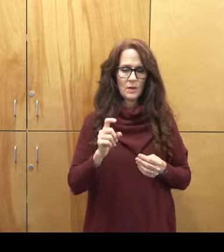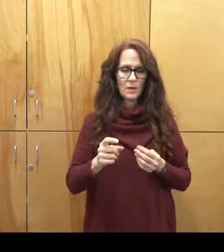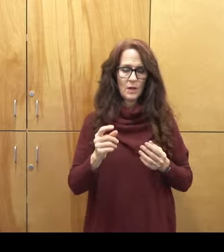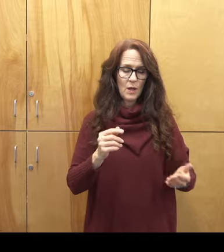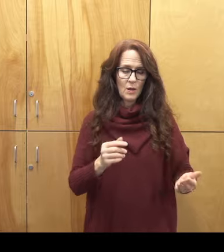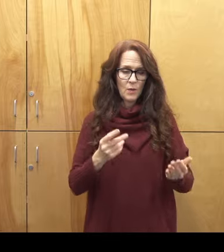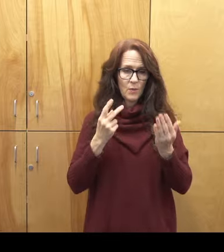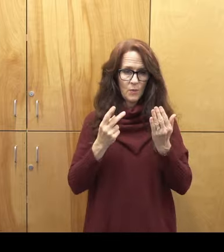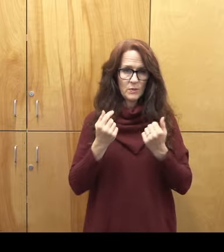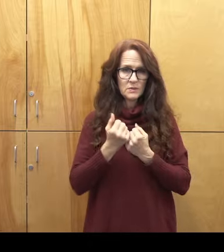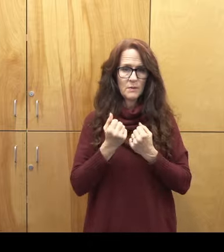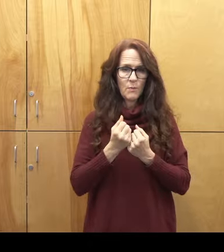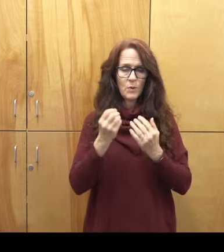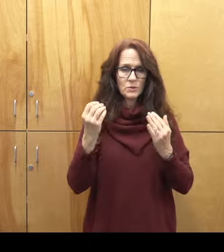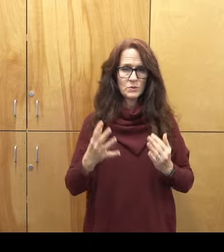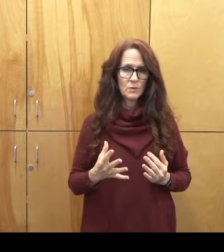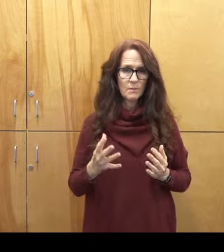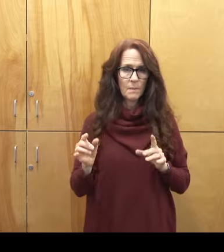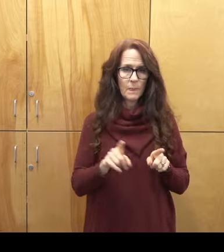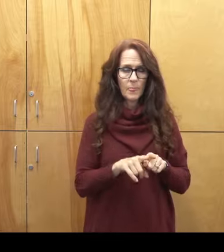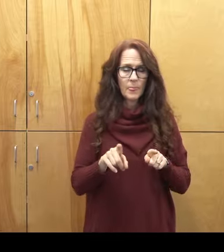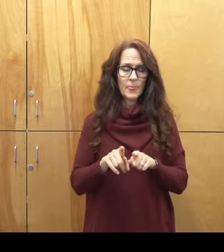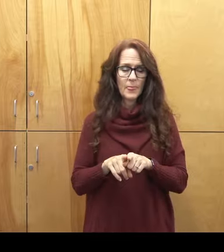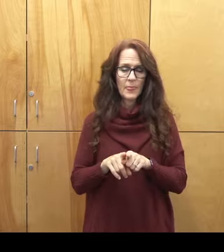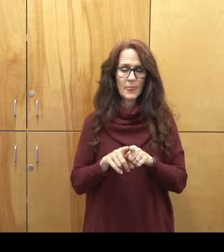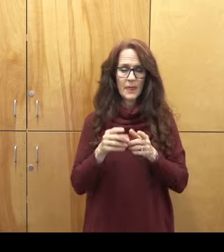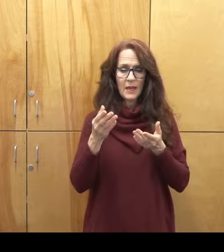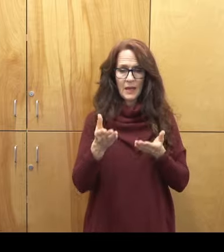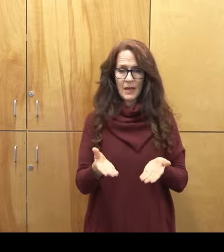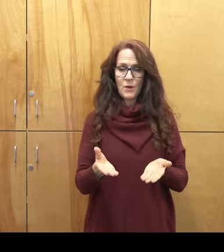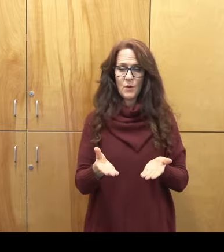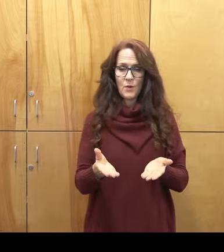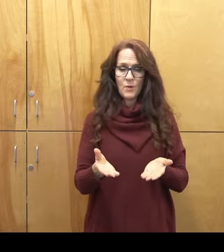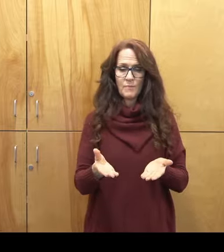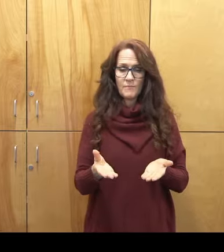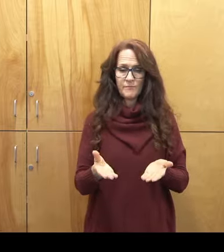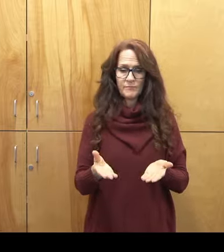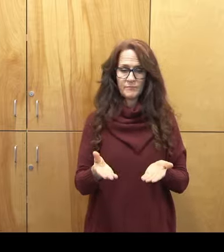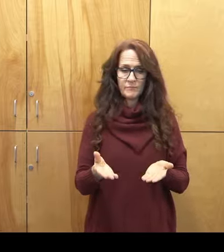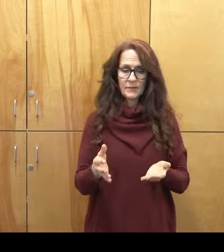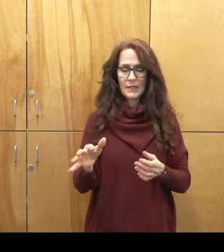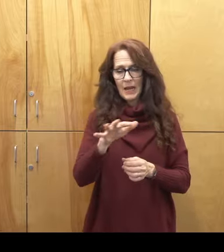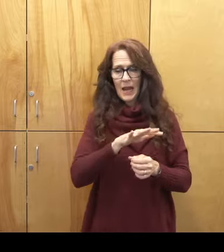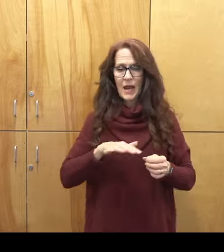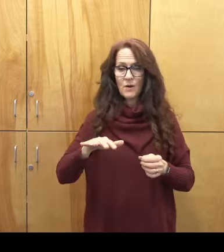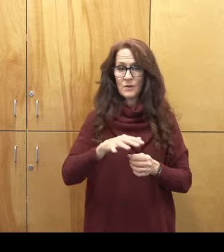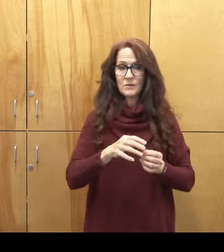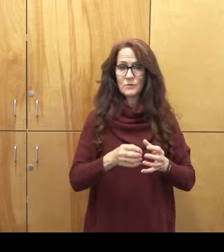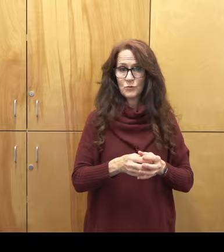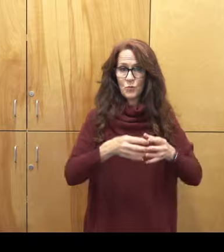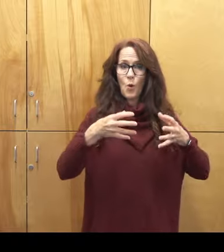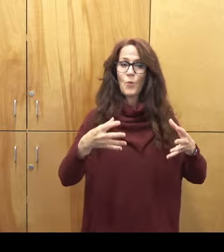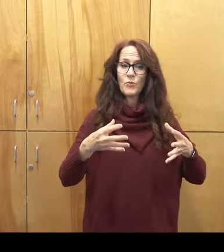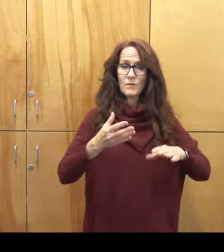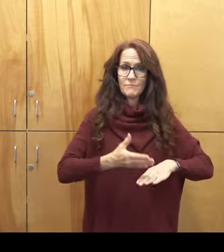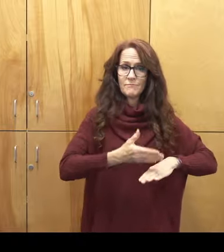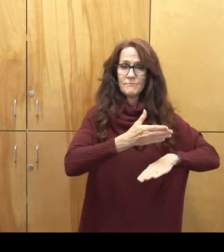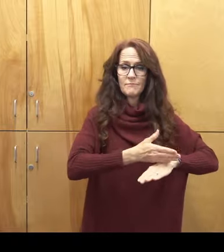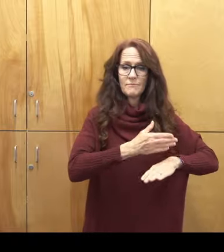closely to support students, as well as in this case, looking at areas that we saw some growth compared to last year.